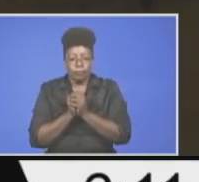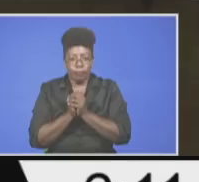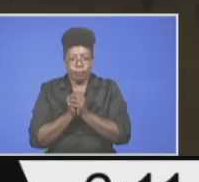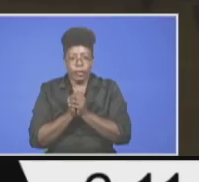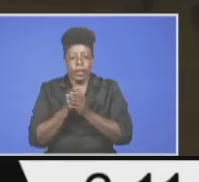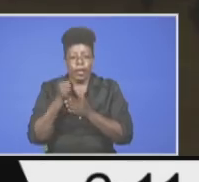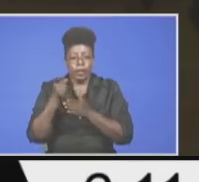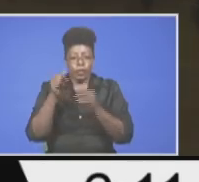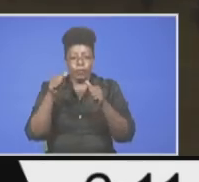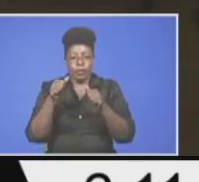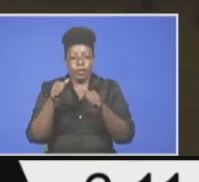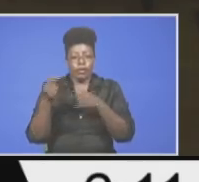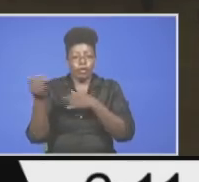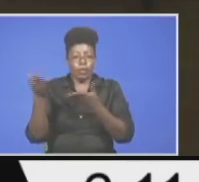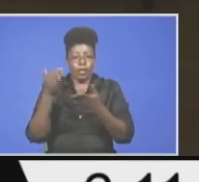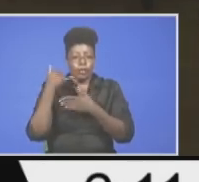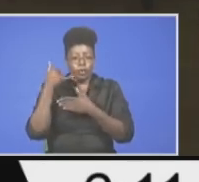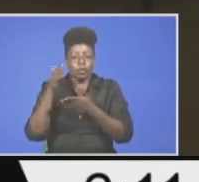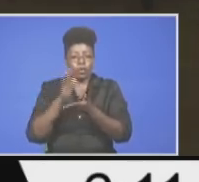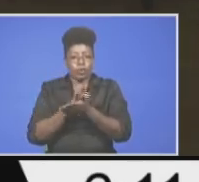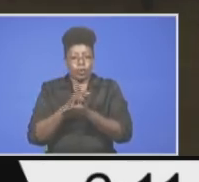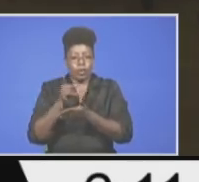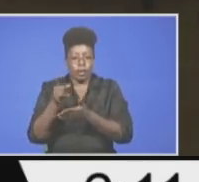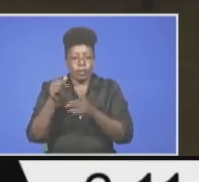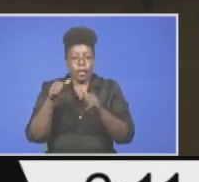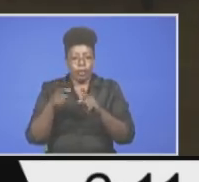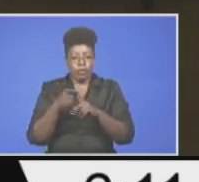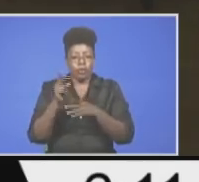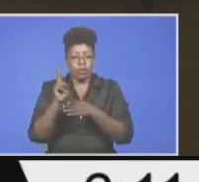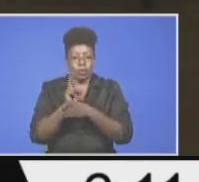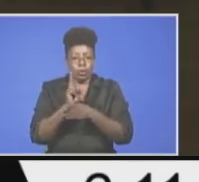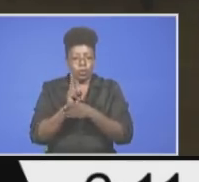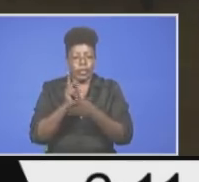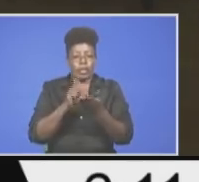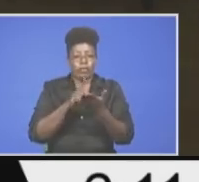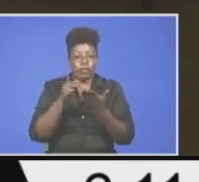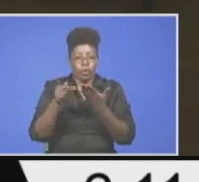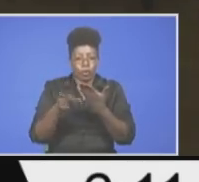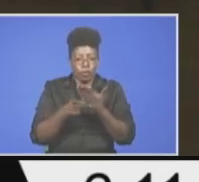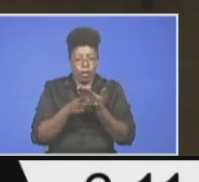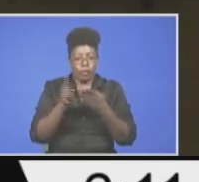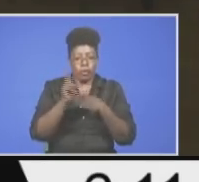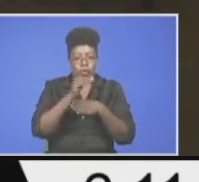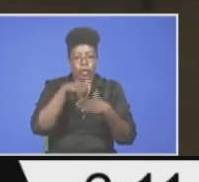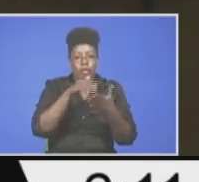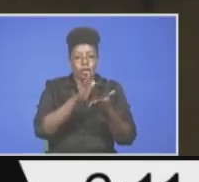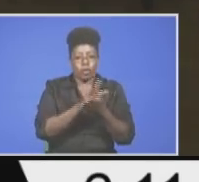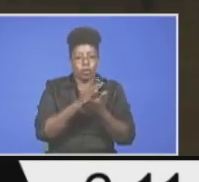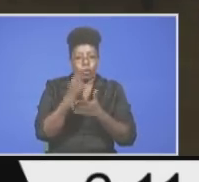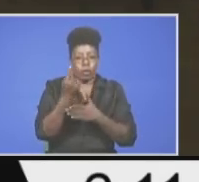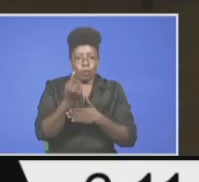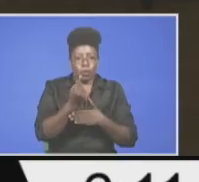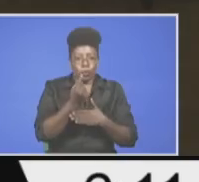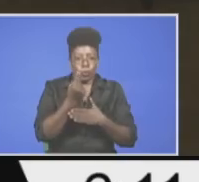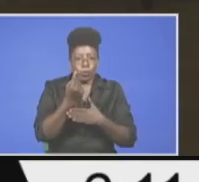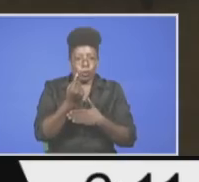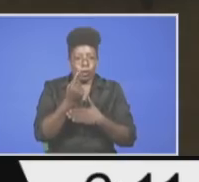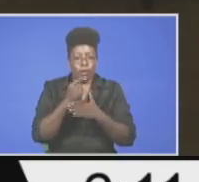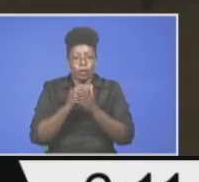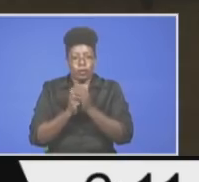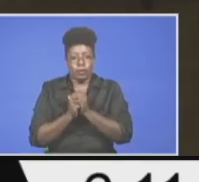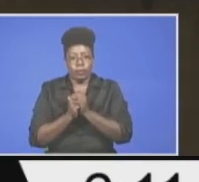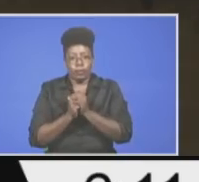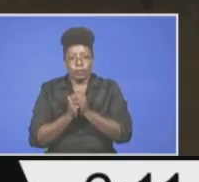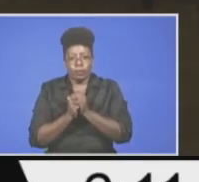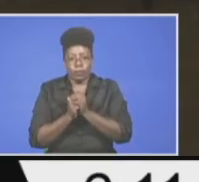your respective class. That's it. You're not going to be floating through YouTube and looking at other things. No. You're going to be where we want you to